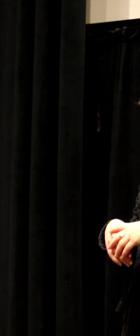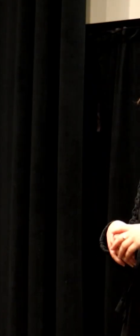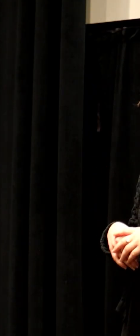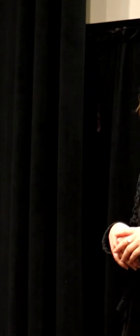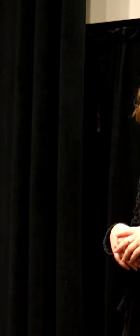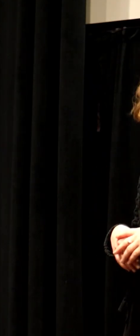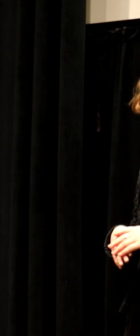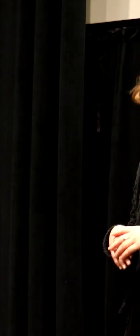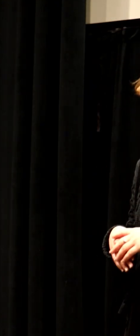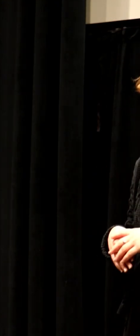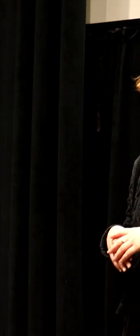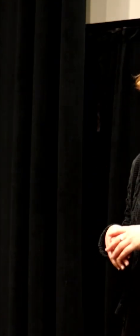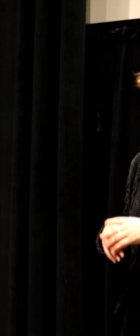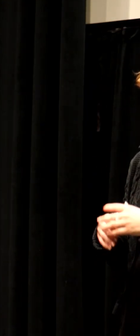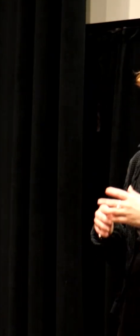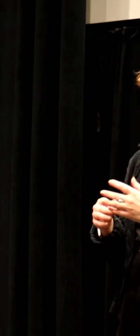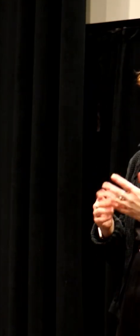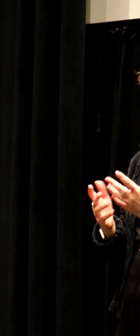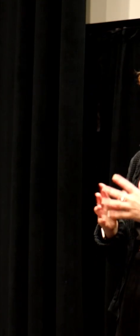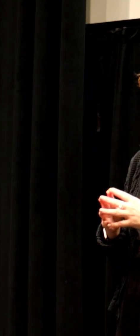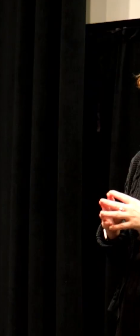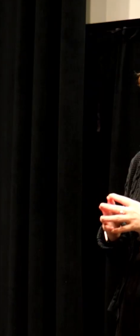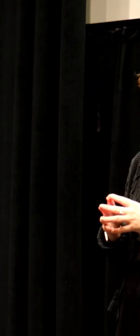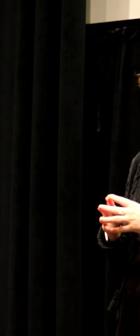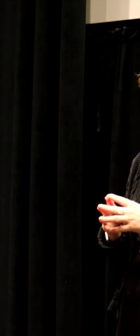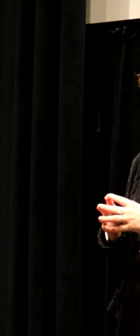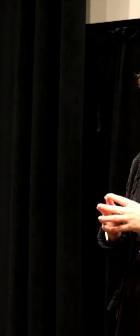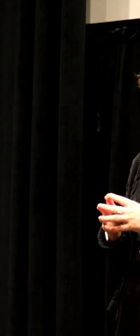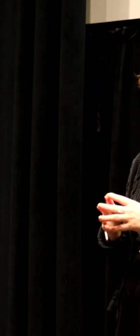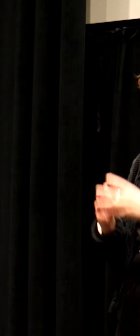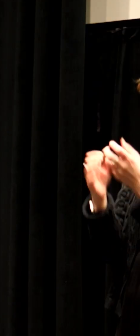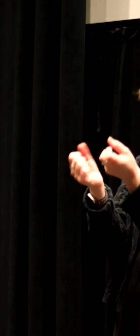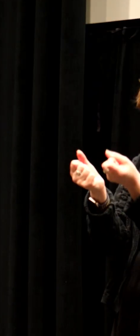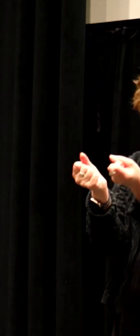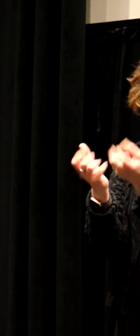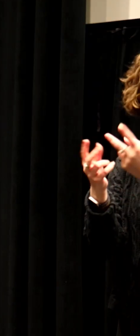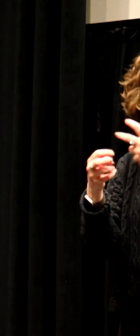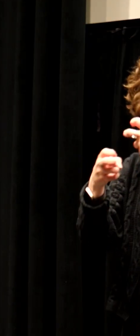But yeah, I think diversity is the answer to so many solutions,